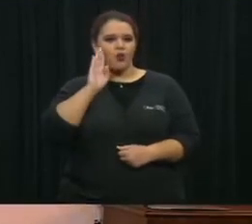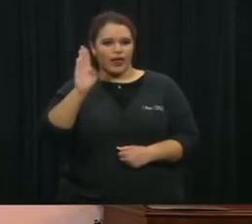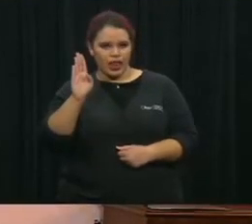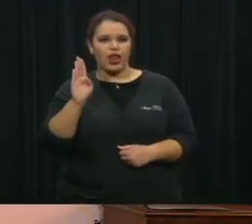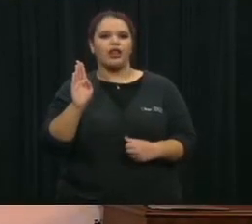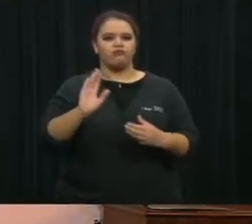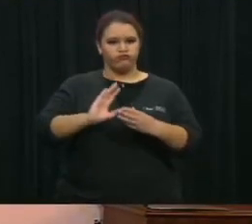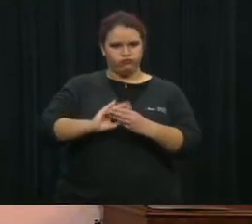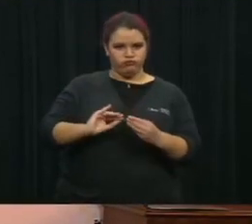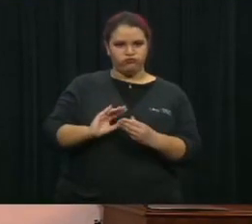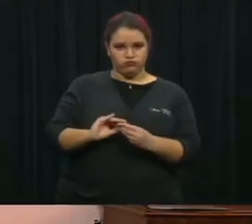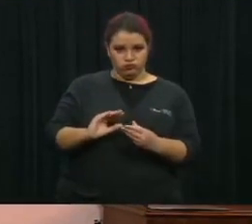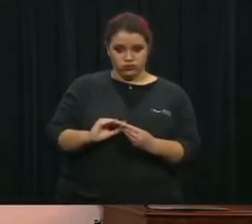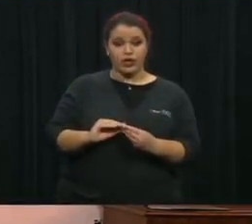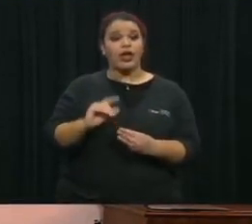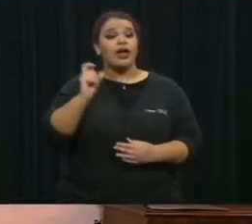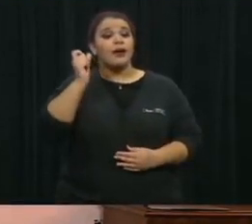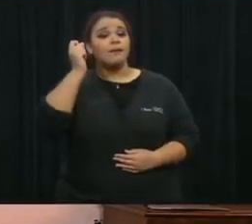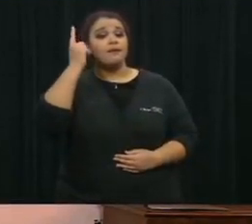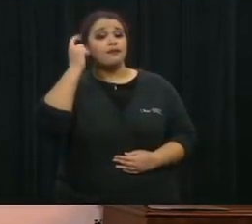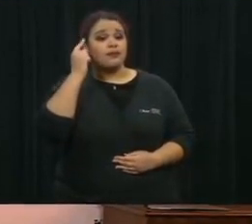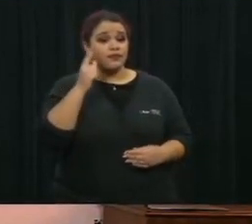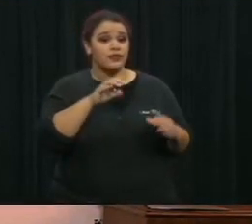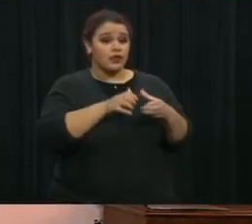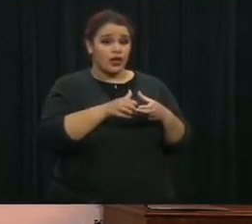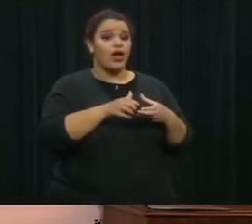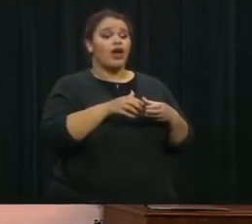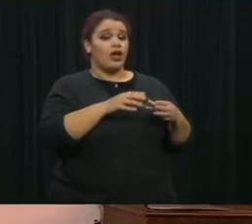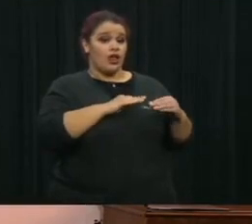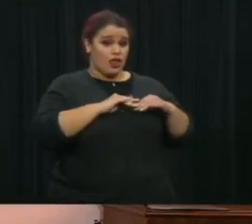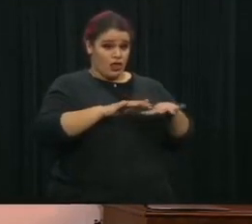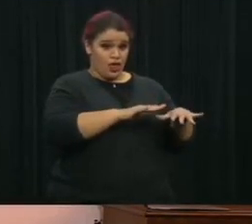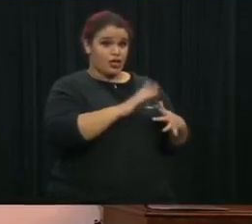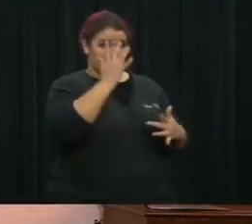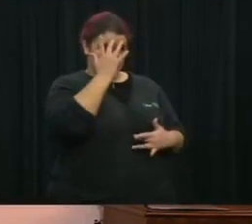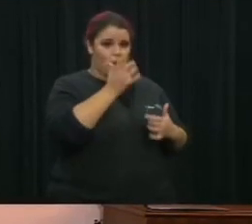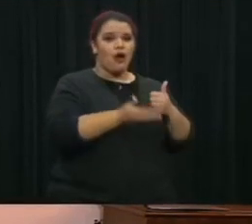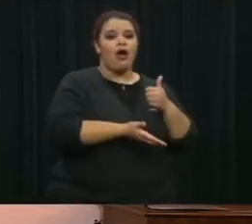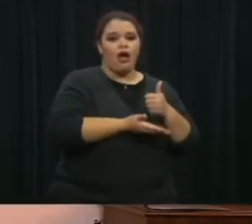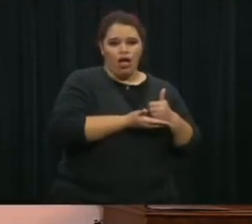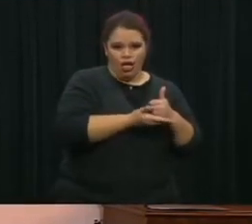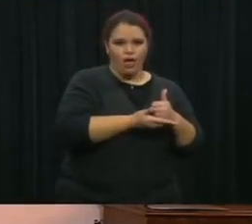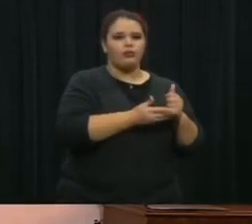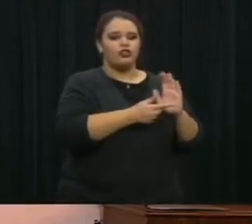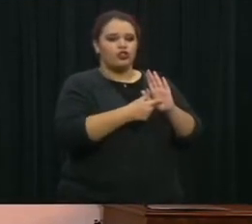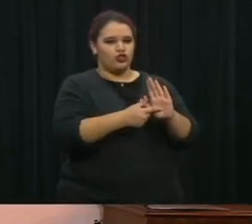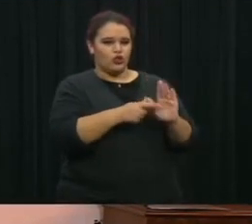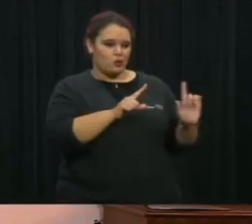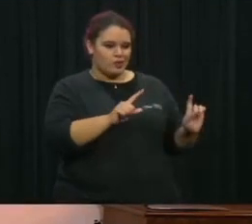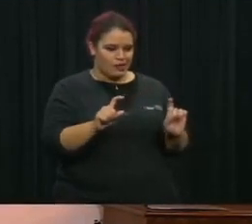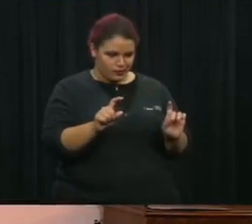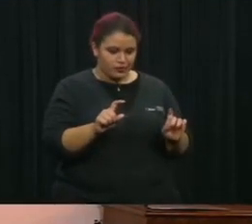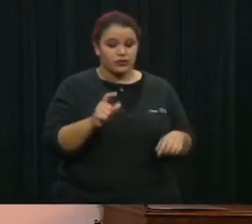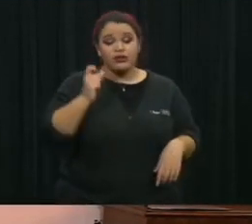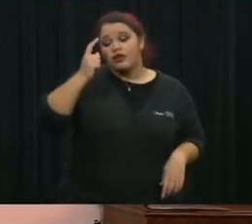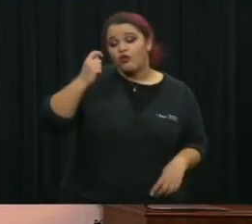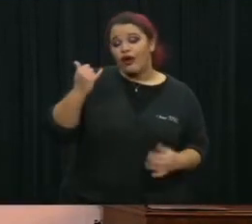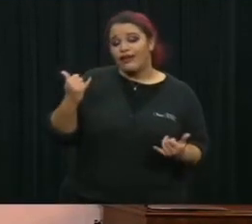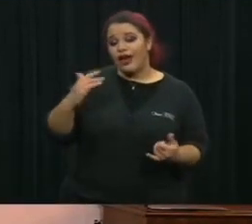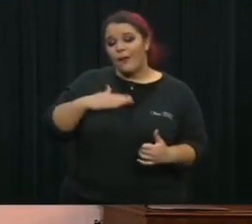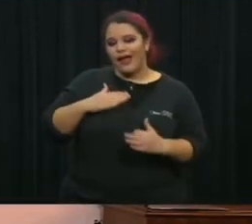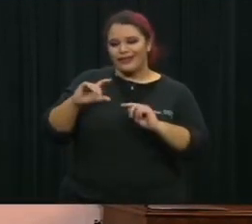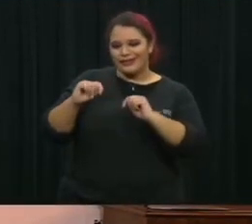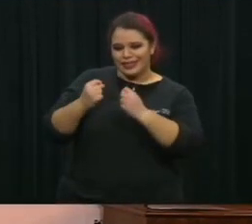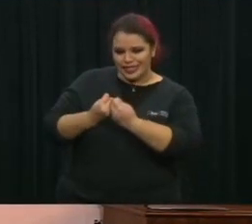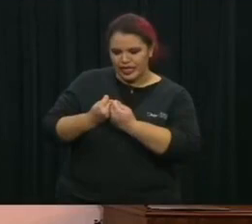about, the issue on testing has been put down to the states. My emergency operating team is looking at what all we can do. People